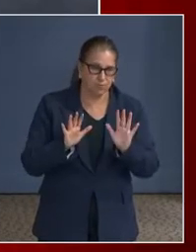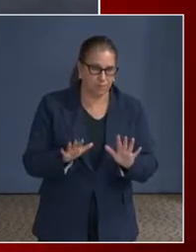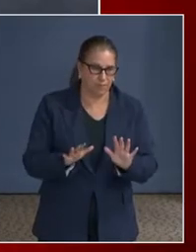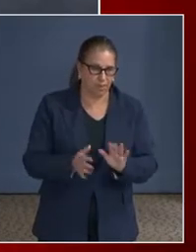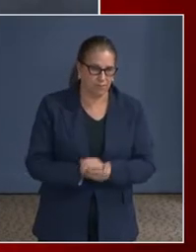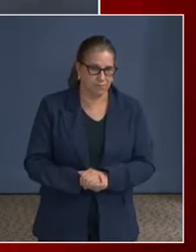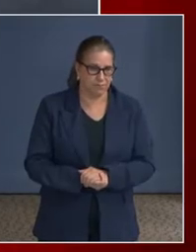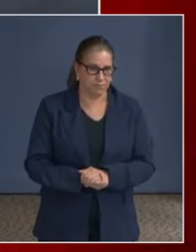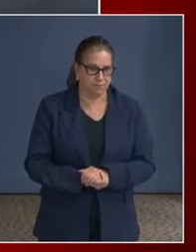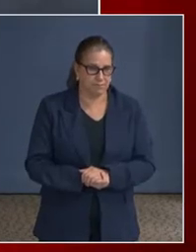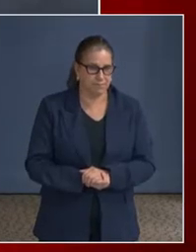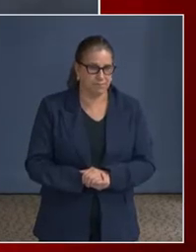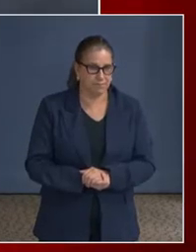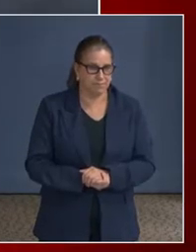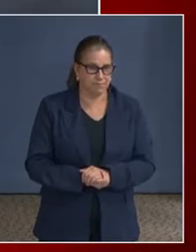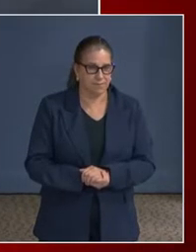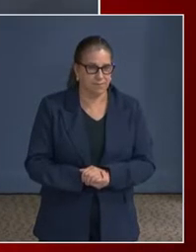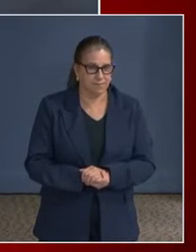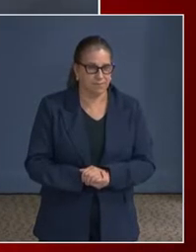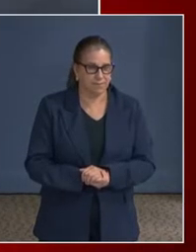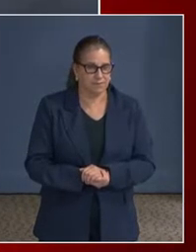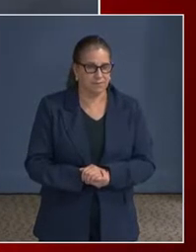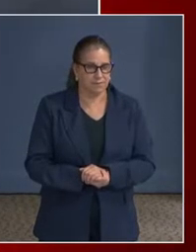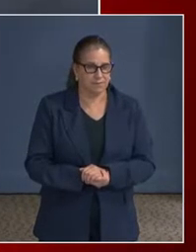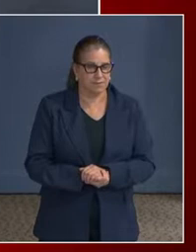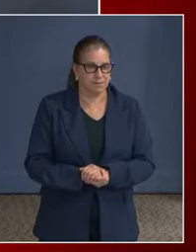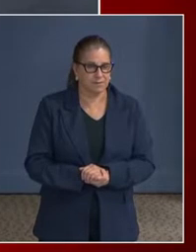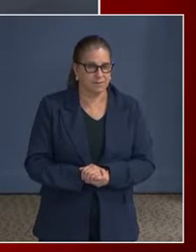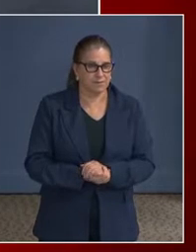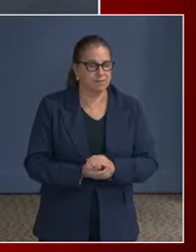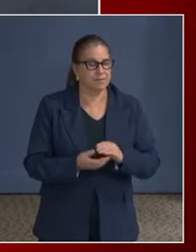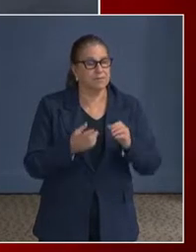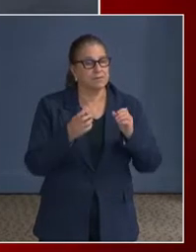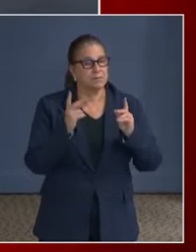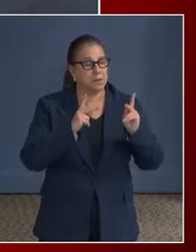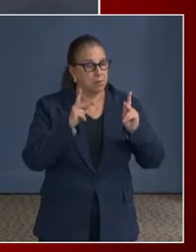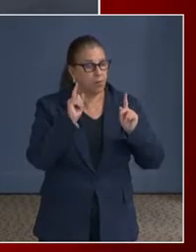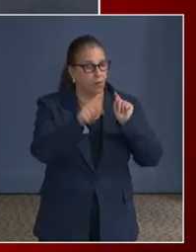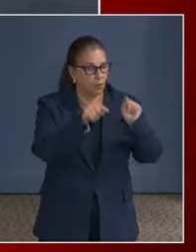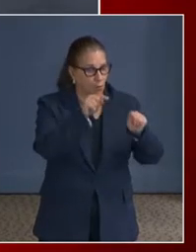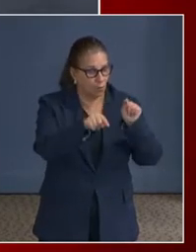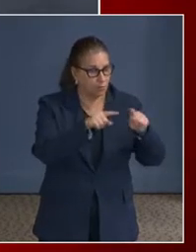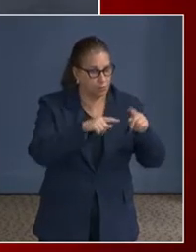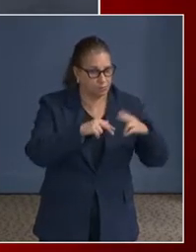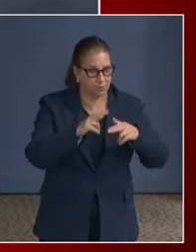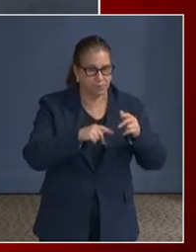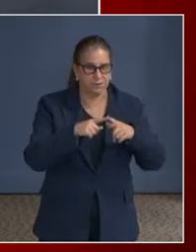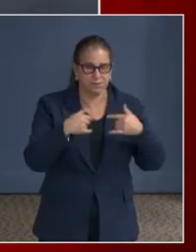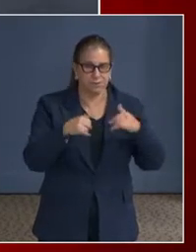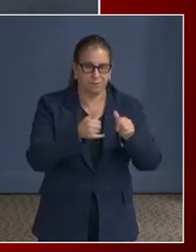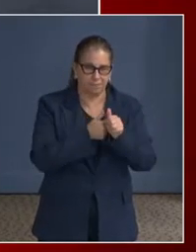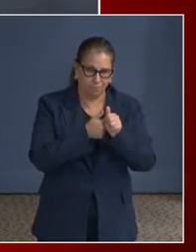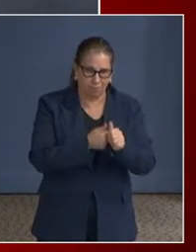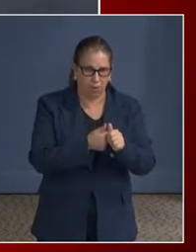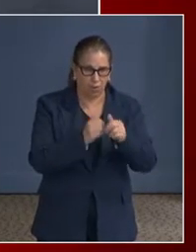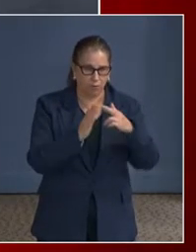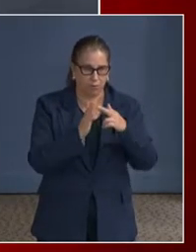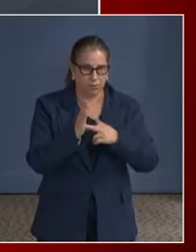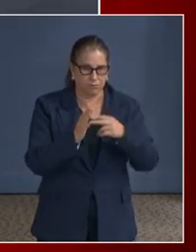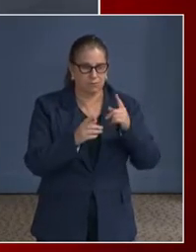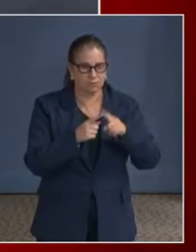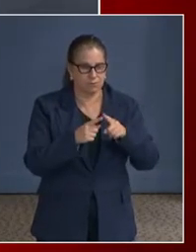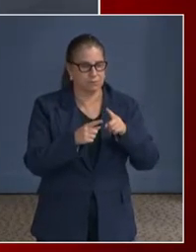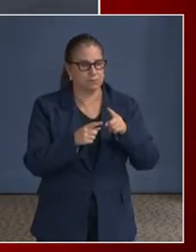within the protocols and the guidelines of the DC Health. So even for, we'll have a smaller footprint for the Maternal and Infant Health